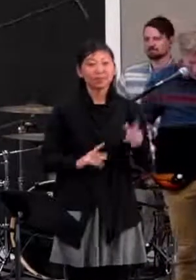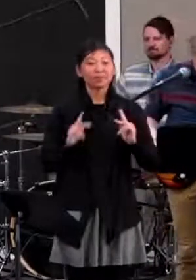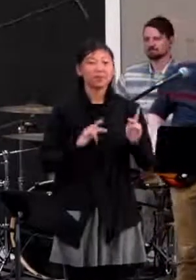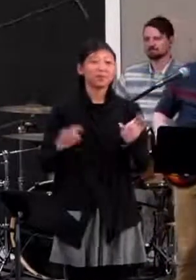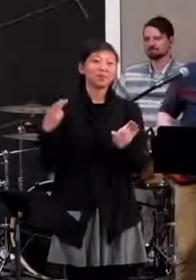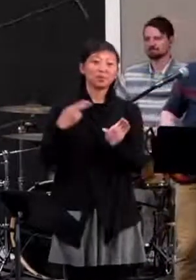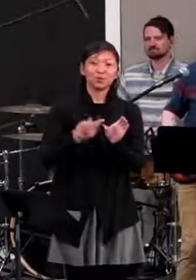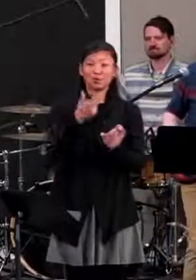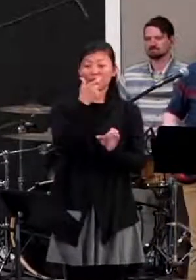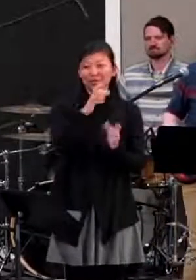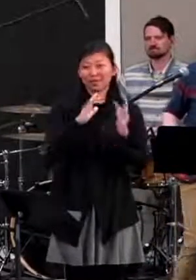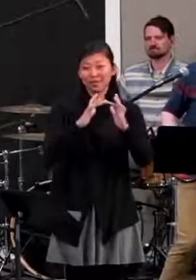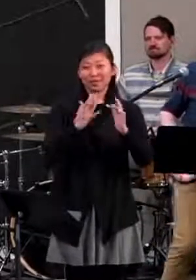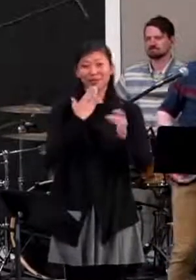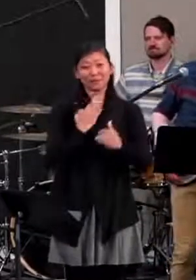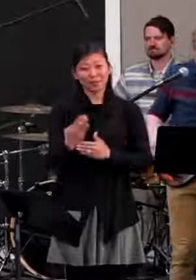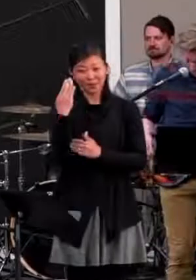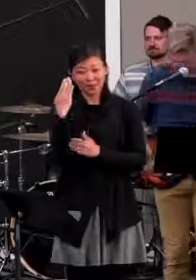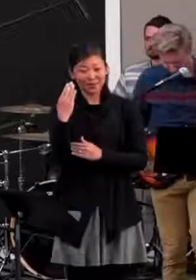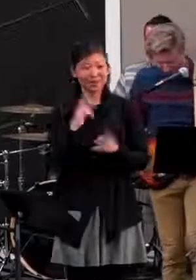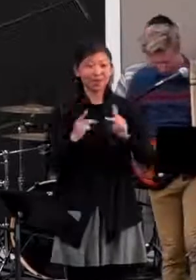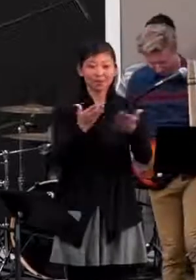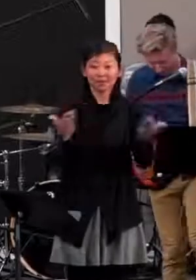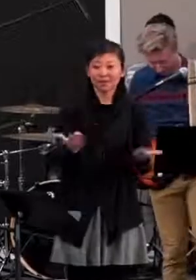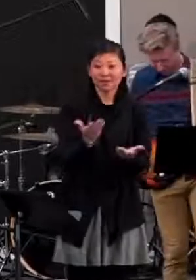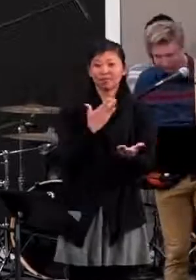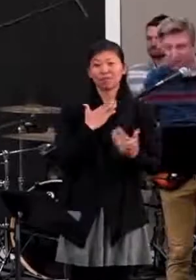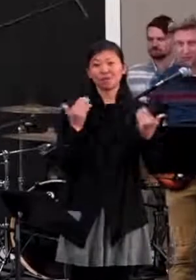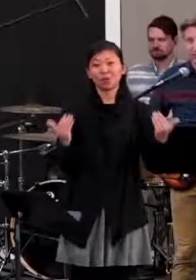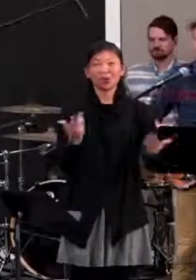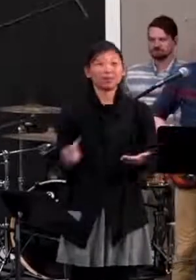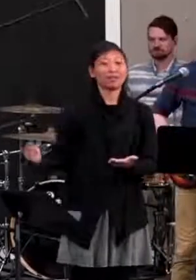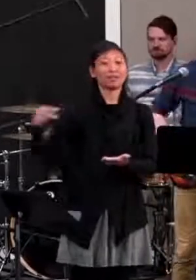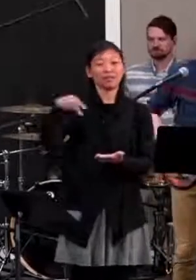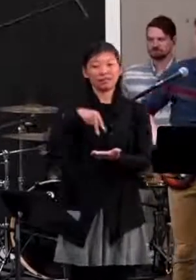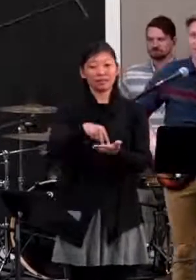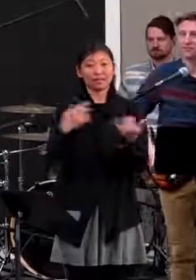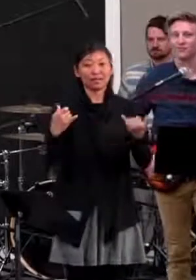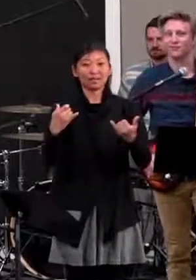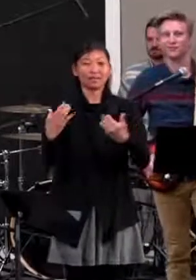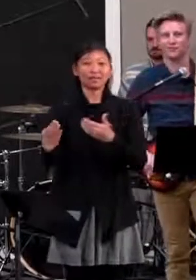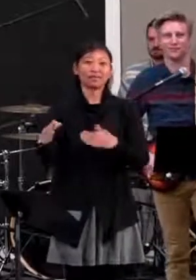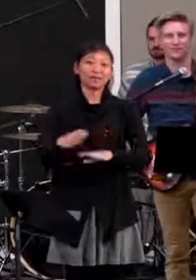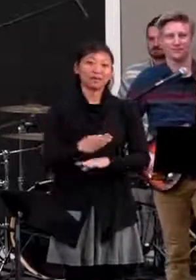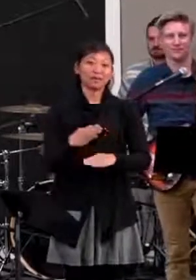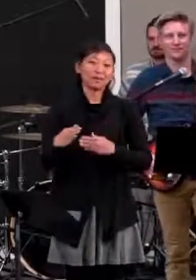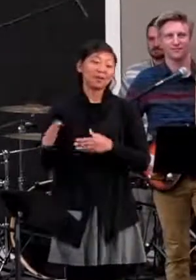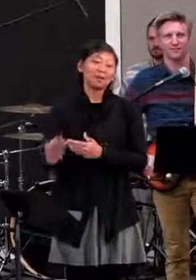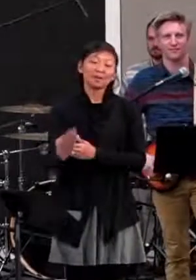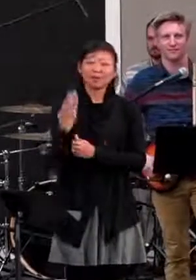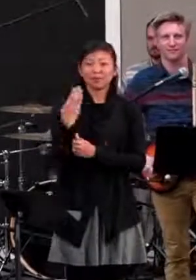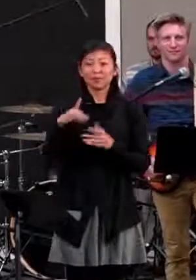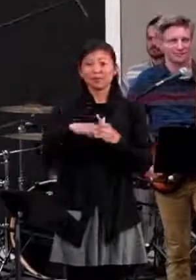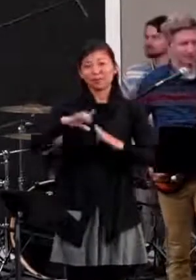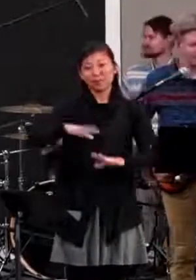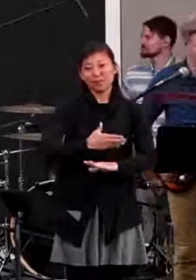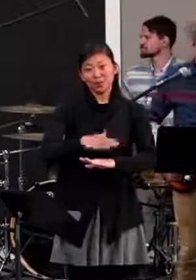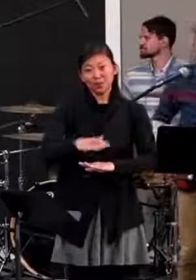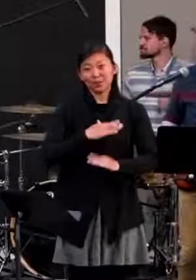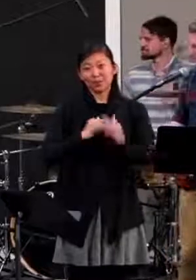online, good morning. For those of you who are here, we're going to ask you to stand. We're going to begin this morning with some musical worship. So will you sing with